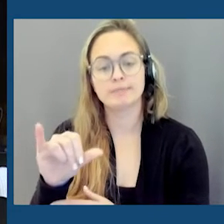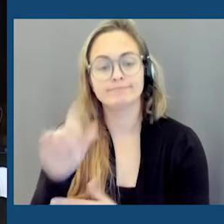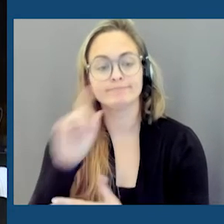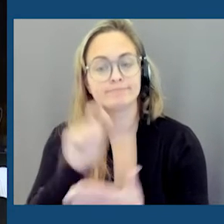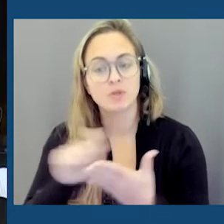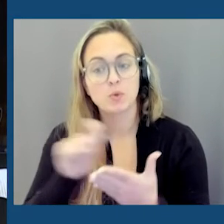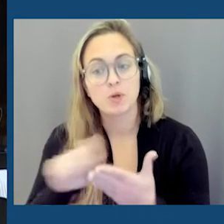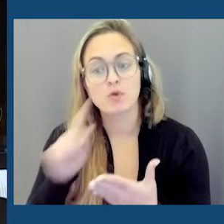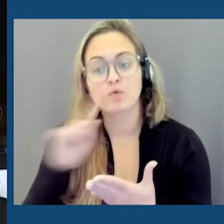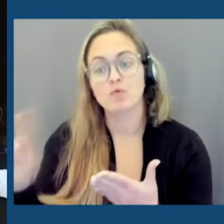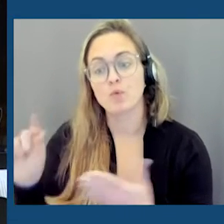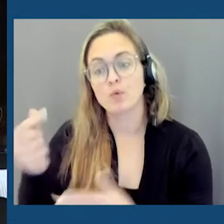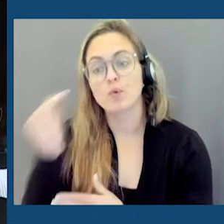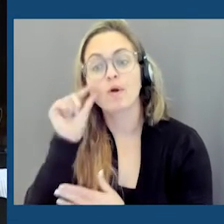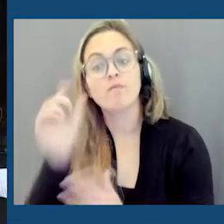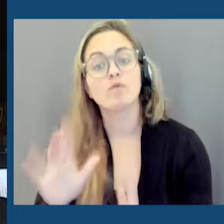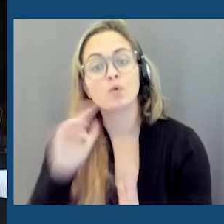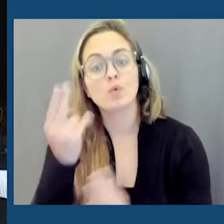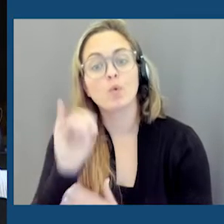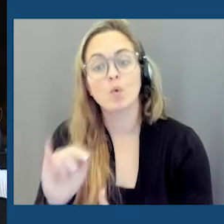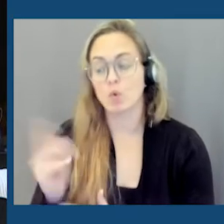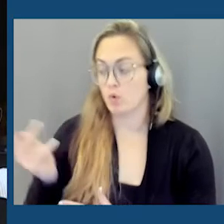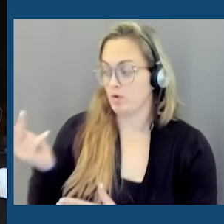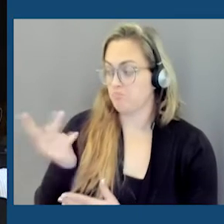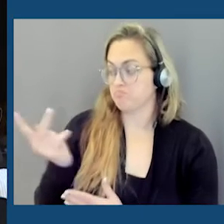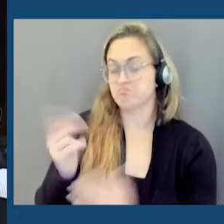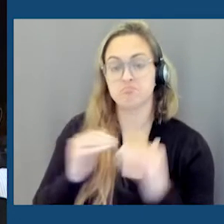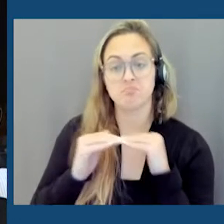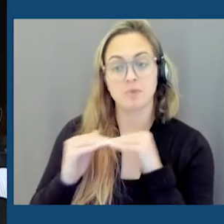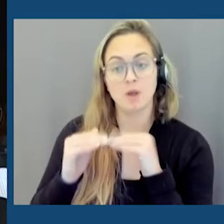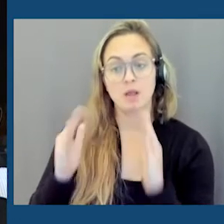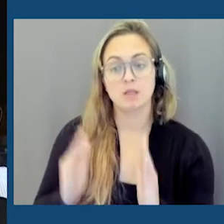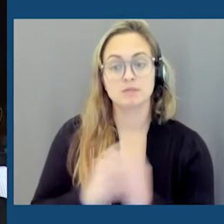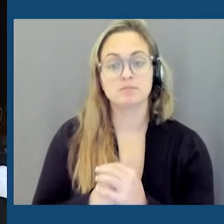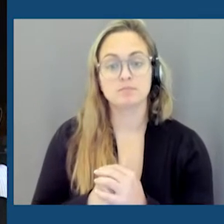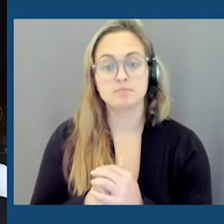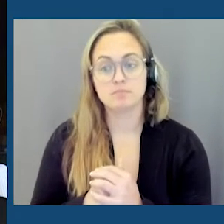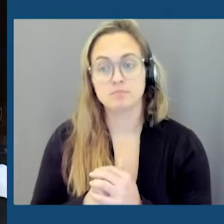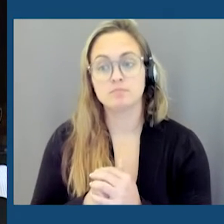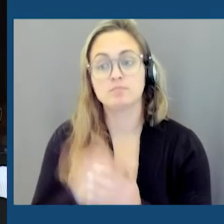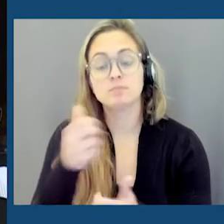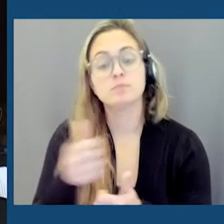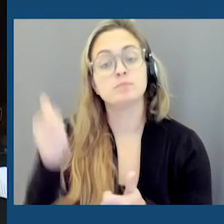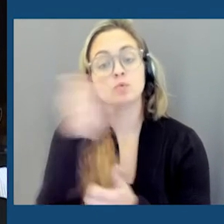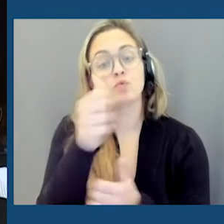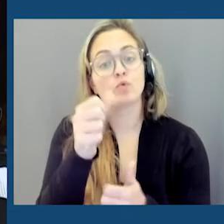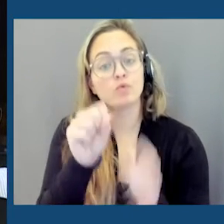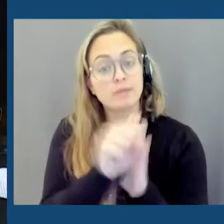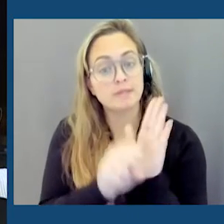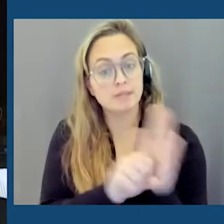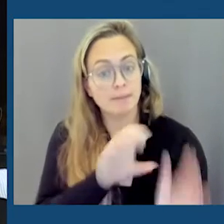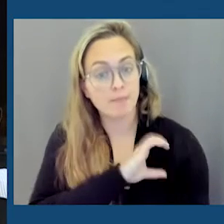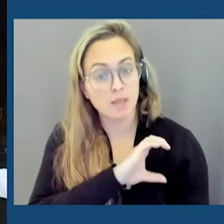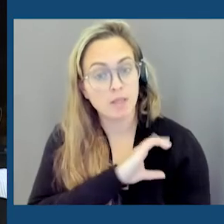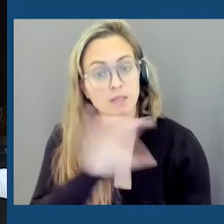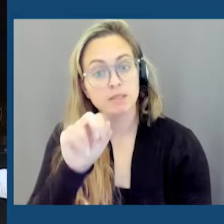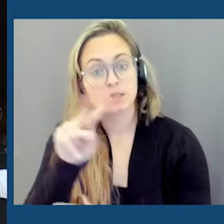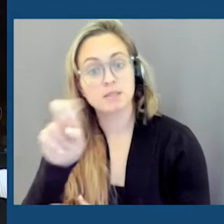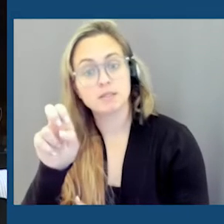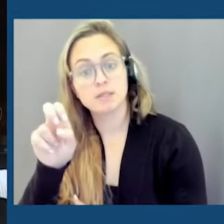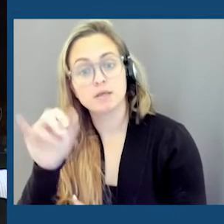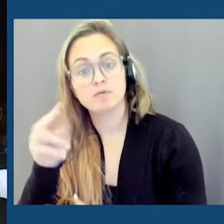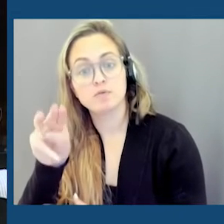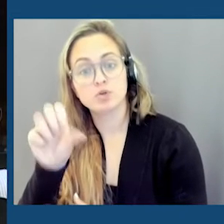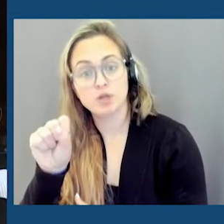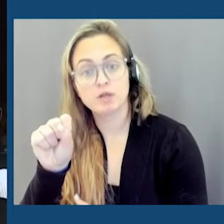Hochul. With me are my colleagues, the Superintendent of State Police, Steve James, and the Deputy